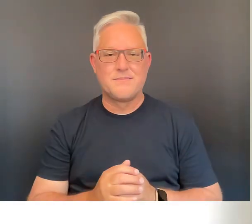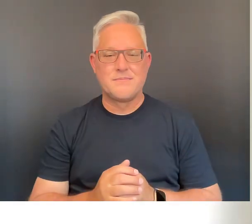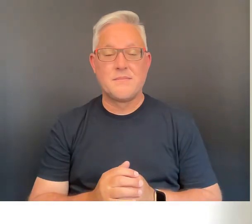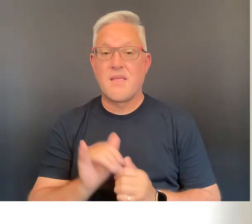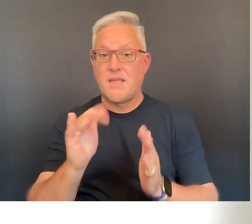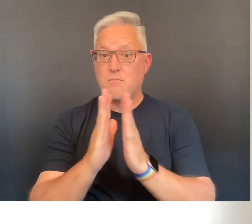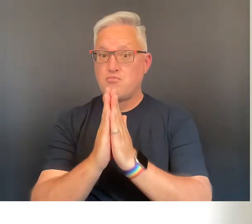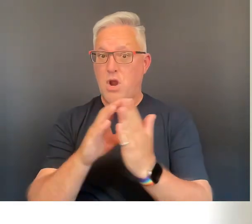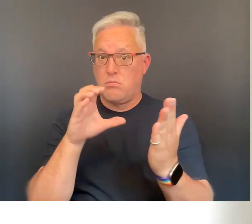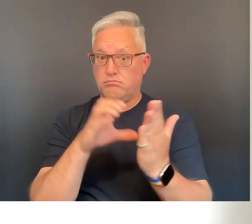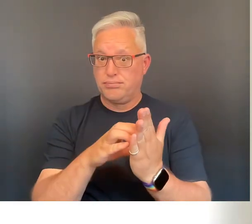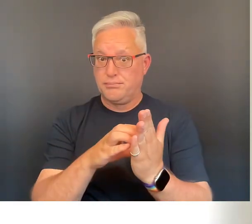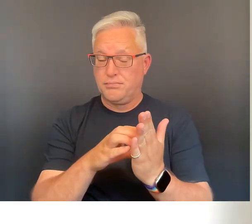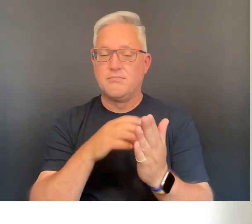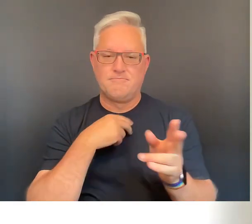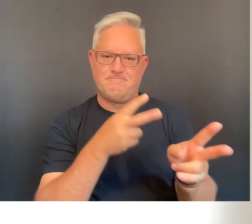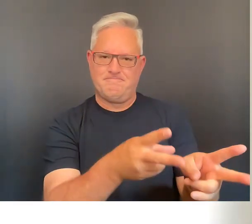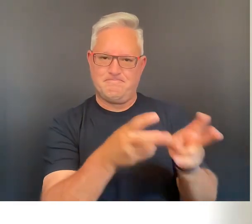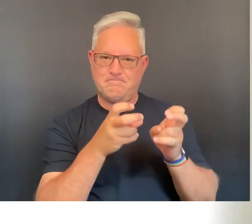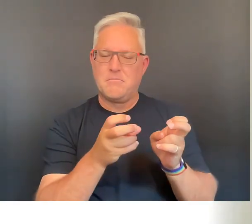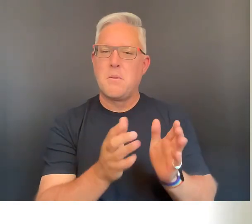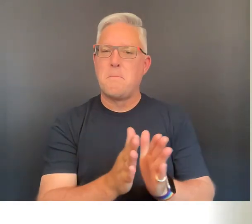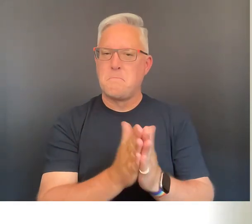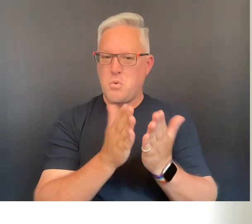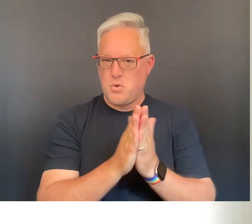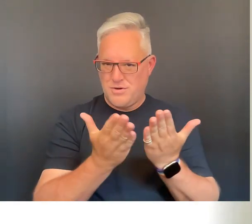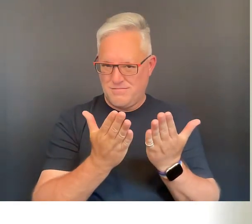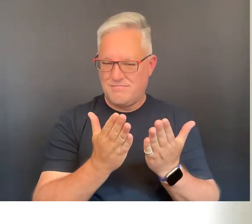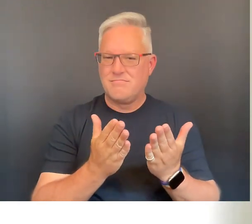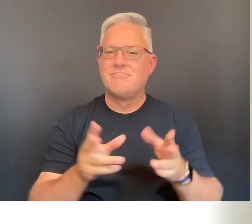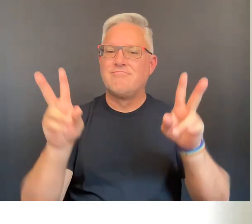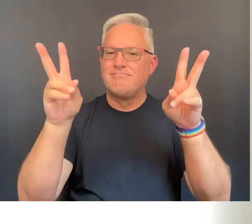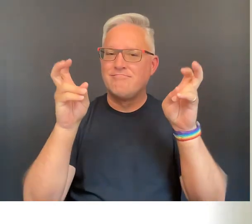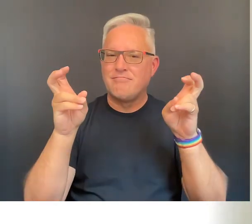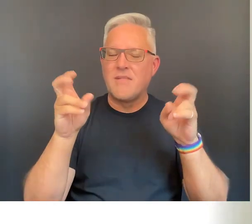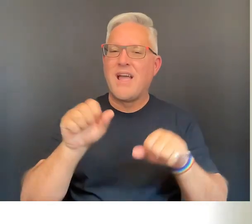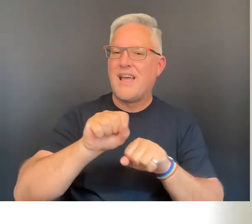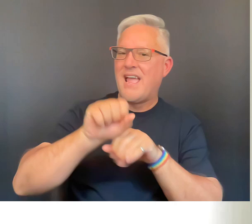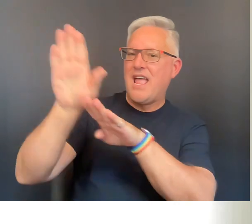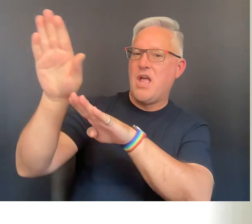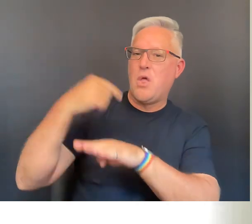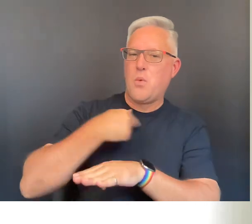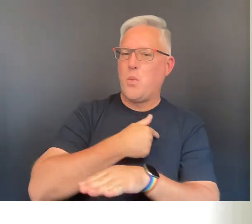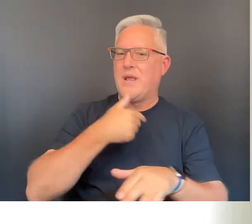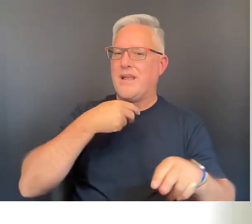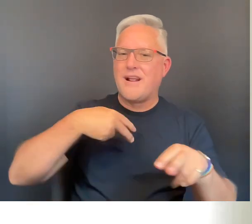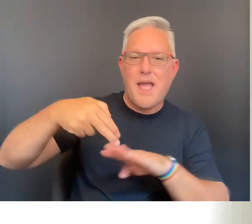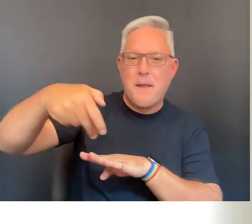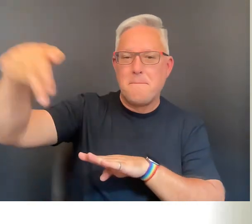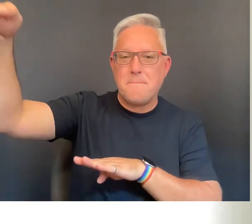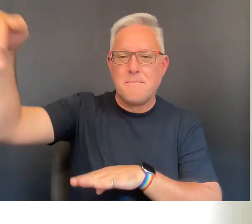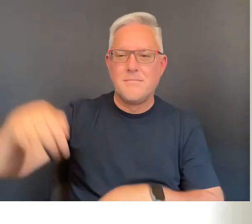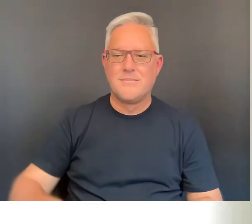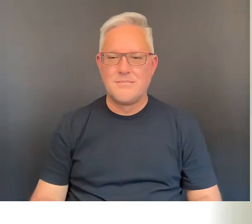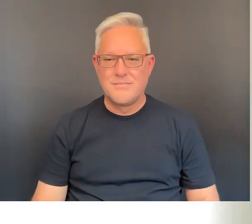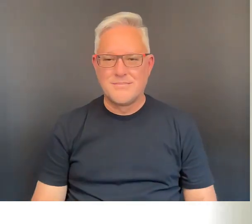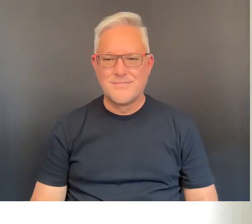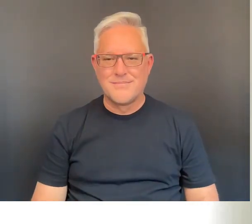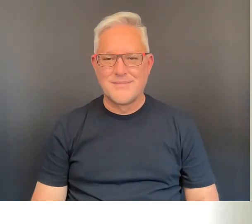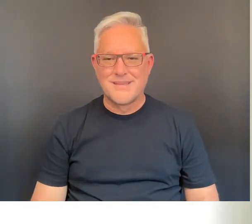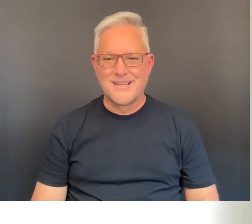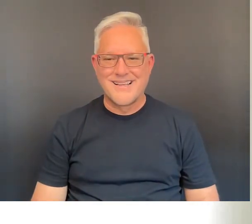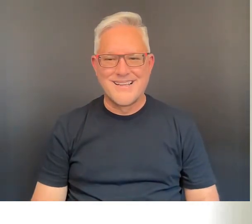And the prayer has been adapted from The Hills We